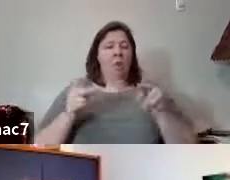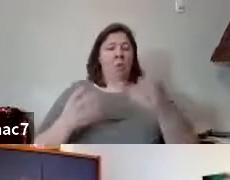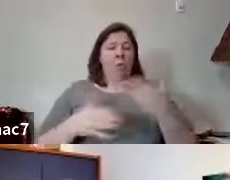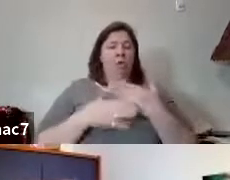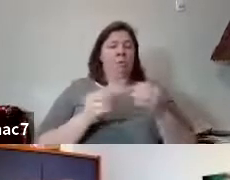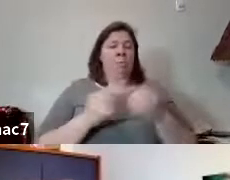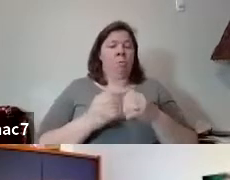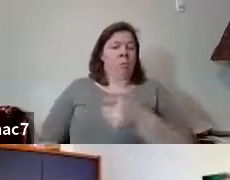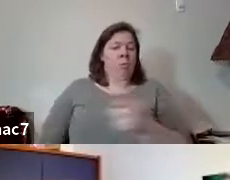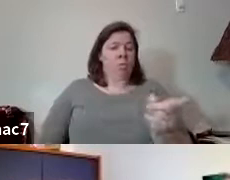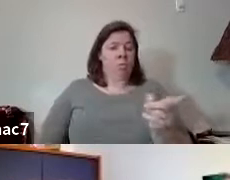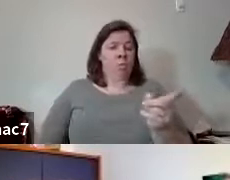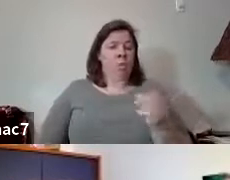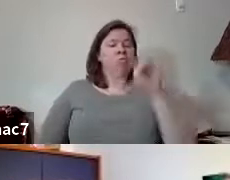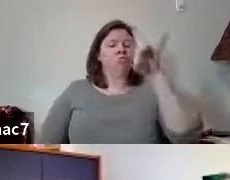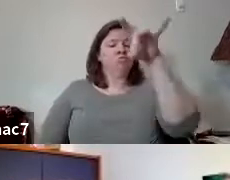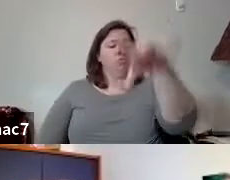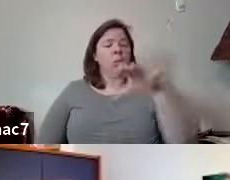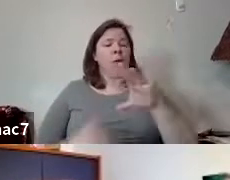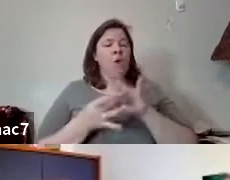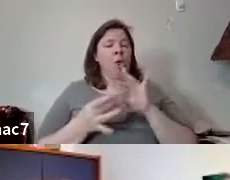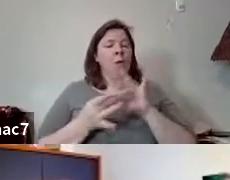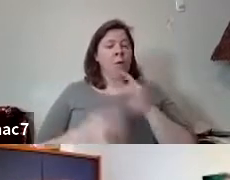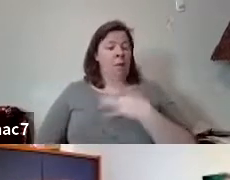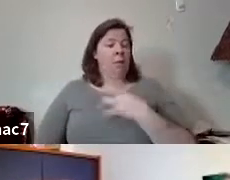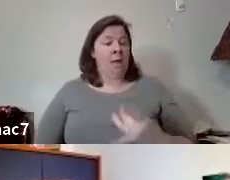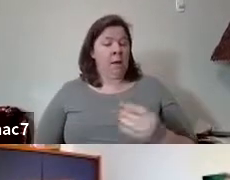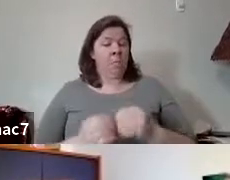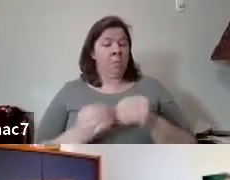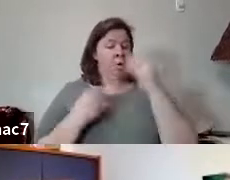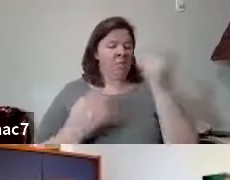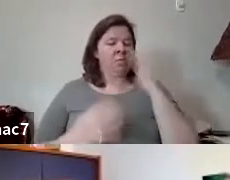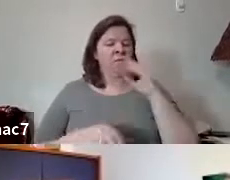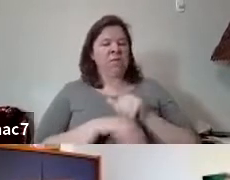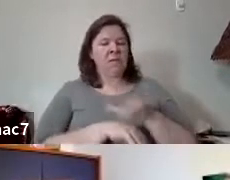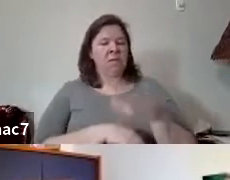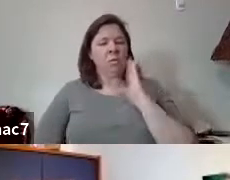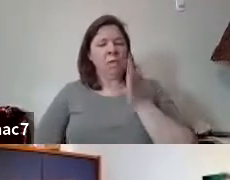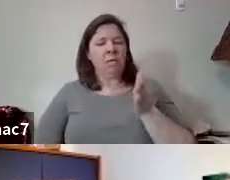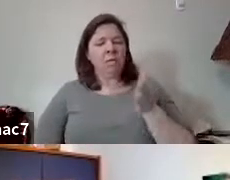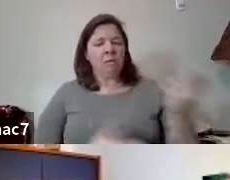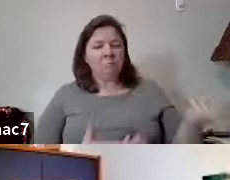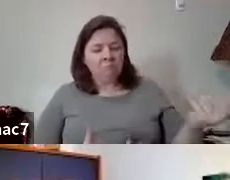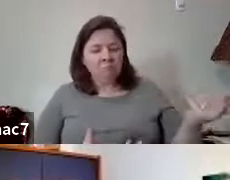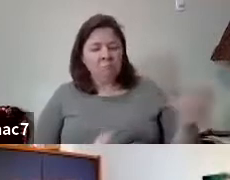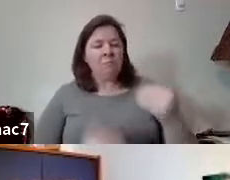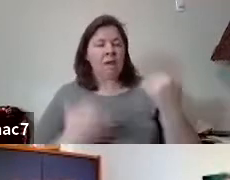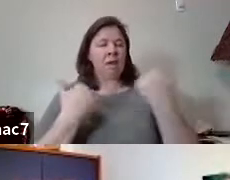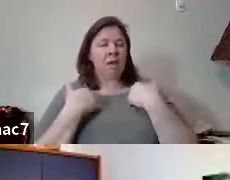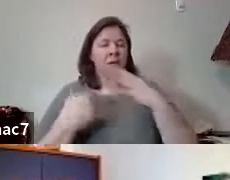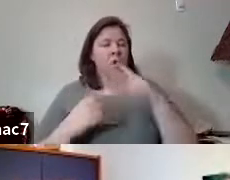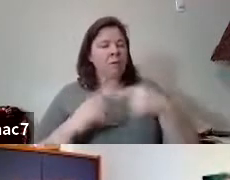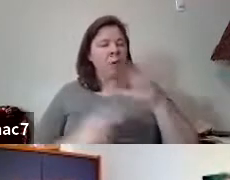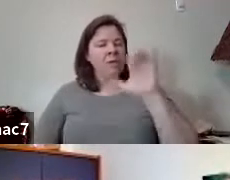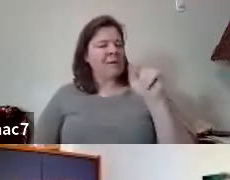with you. Just drop a comment or a like and I will send you more information. And you can just tell them about CATMO.